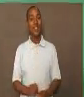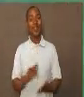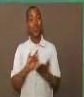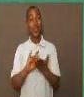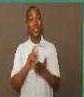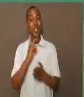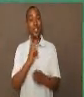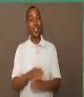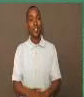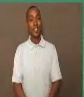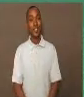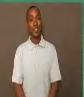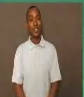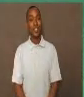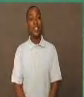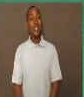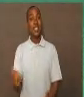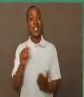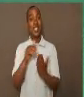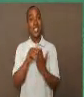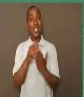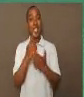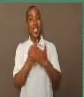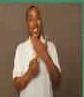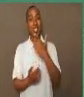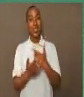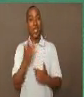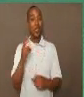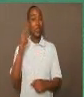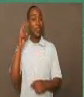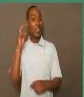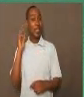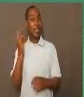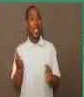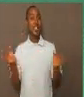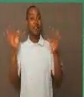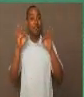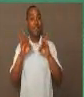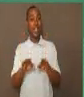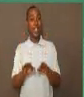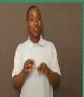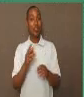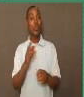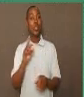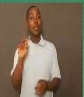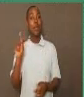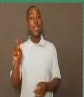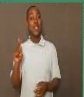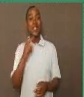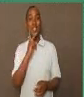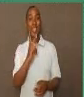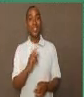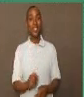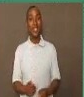medicine. We discussed the history and importance of penicillin.